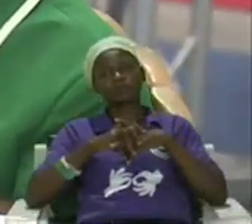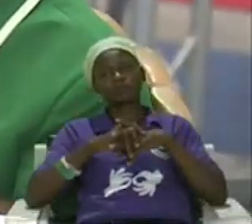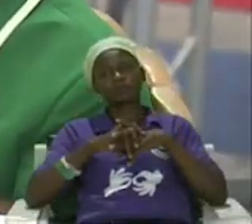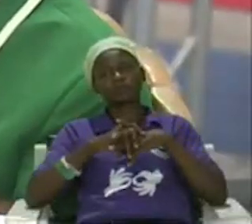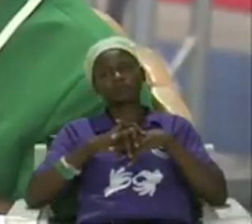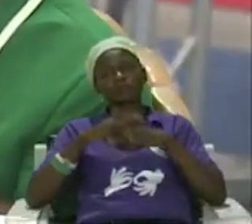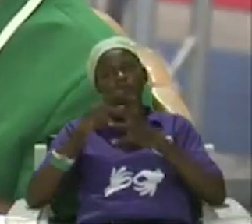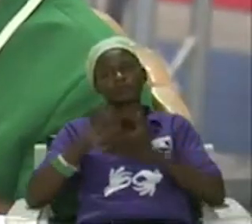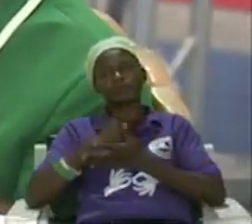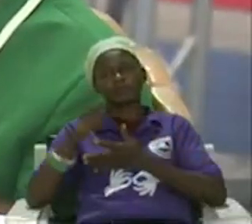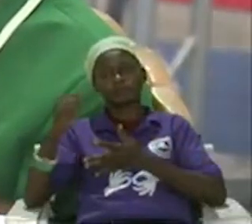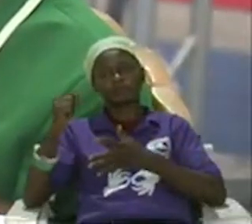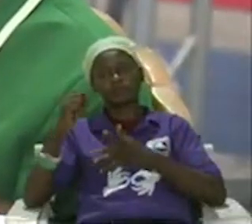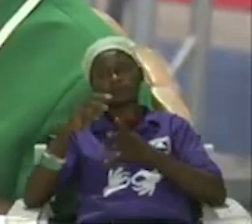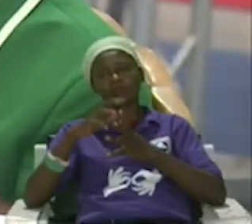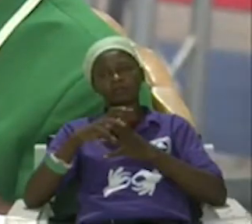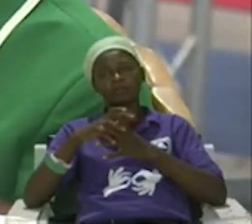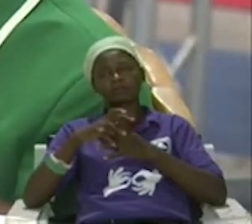Amen.